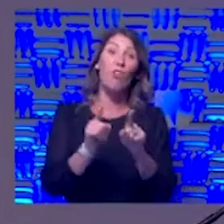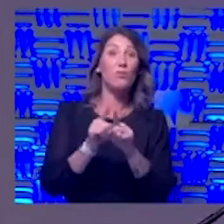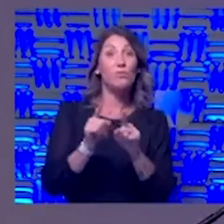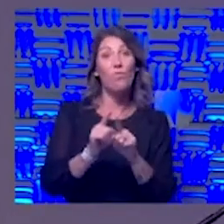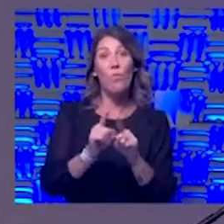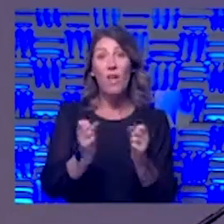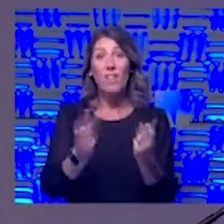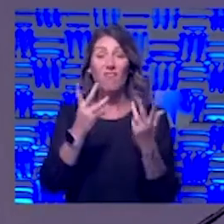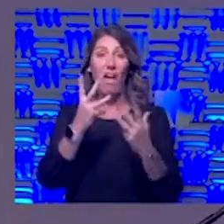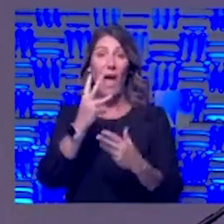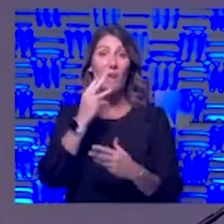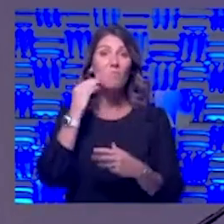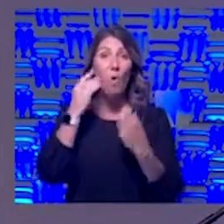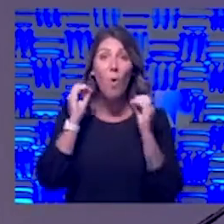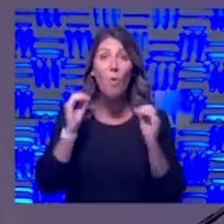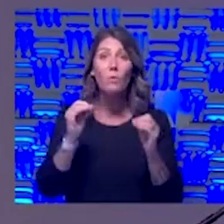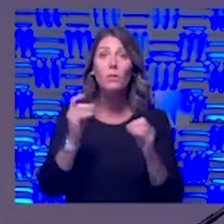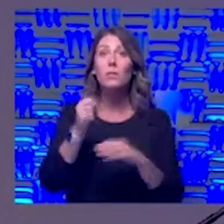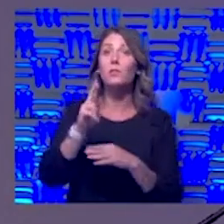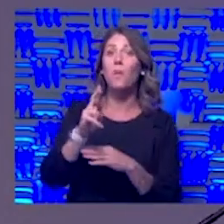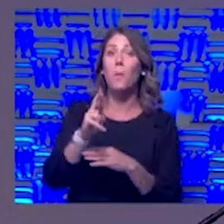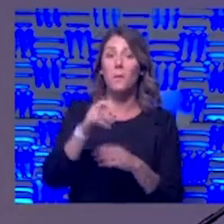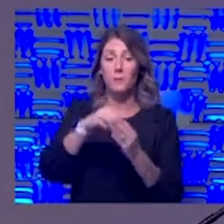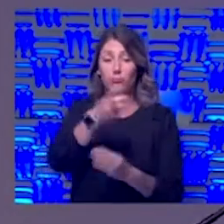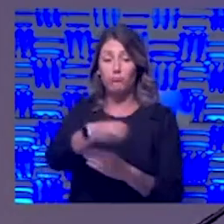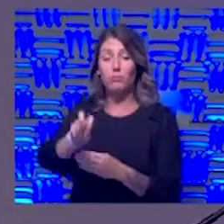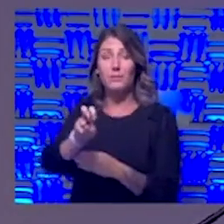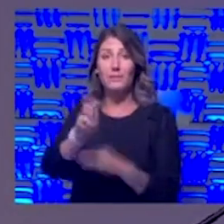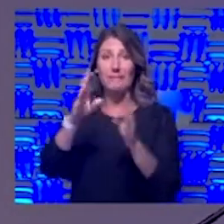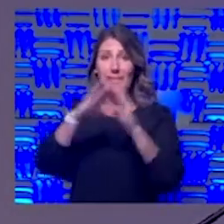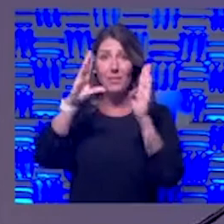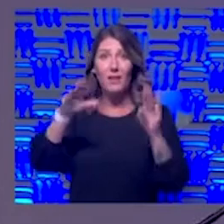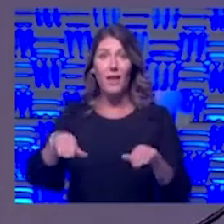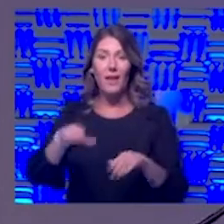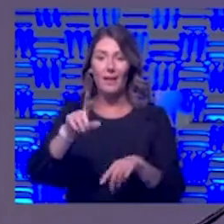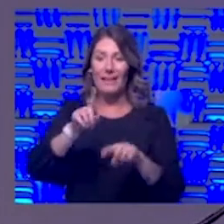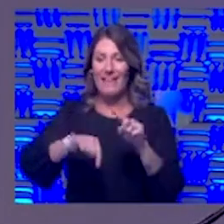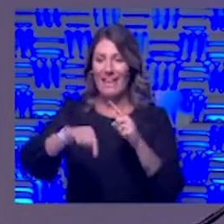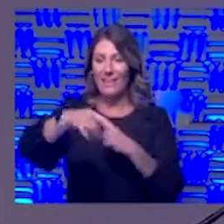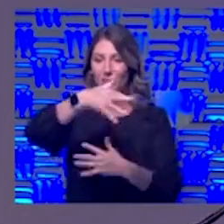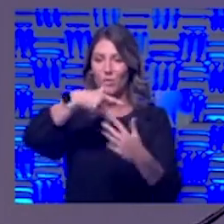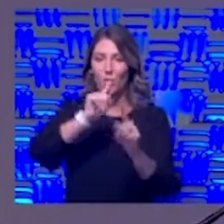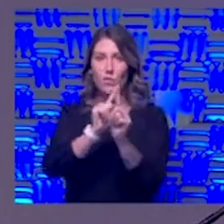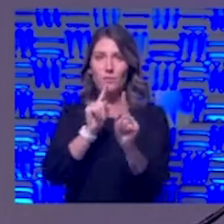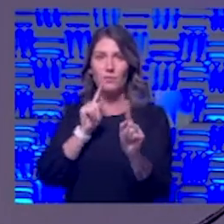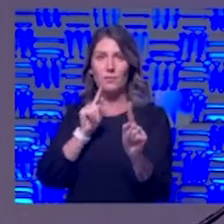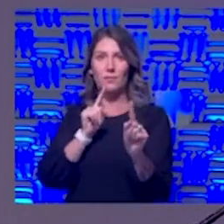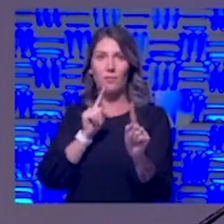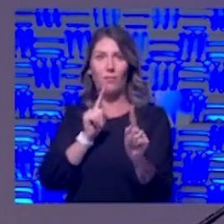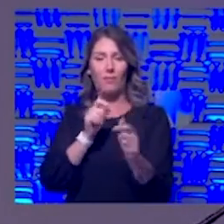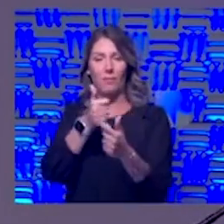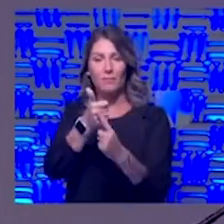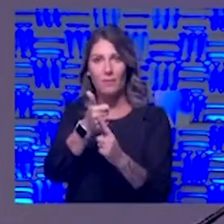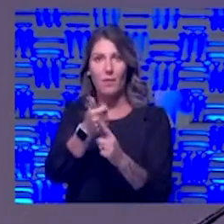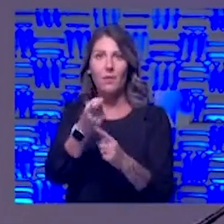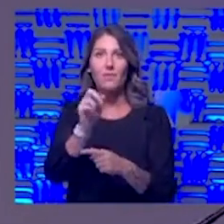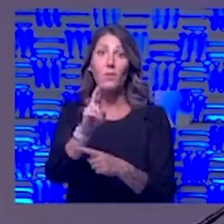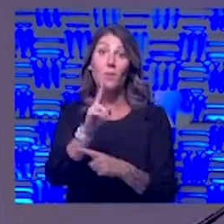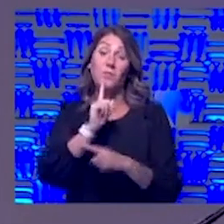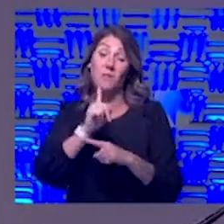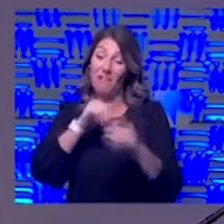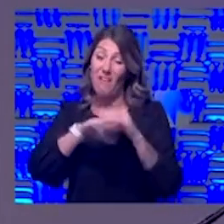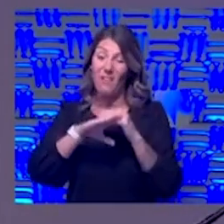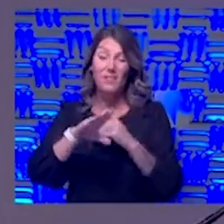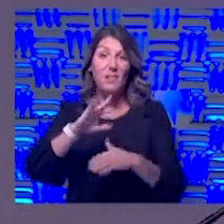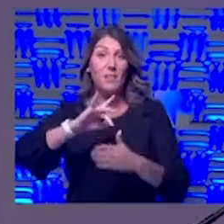veterans or veterans in transitional housing, and they're not able to social distance themselves or really even access